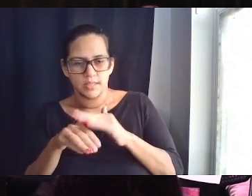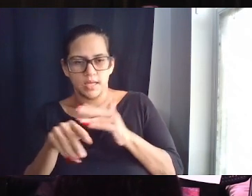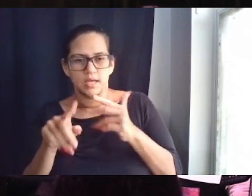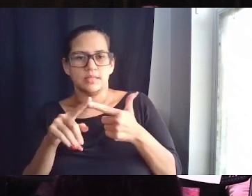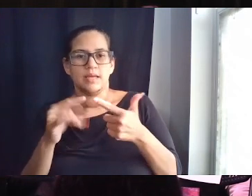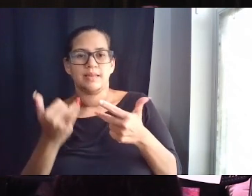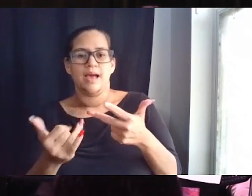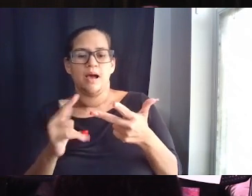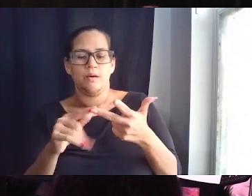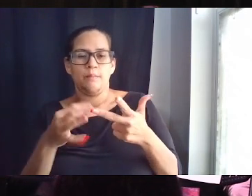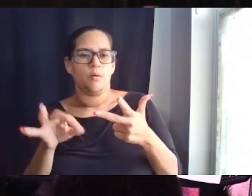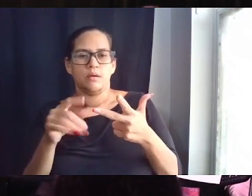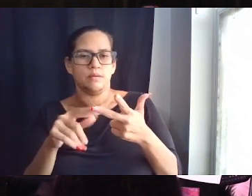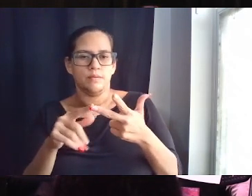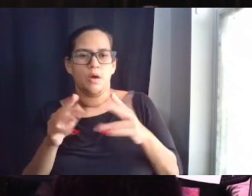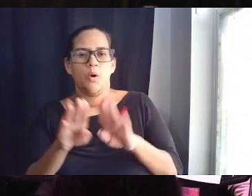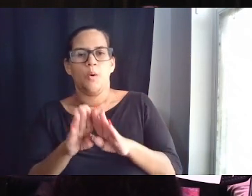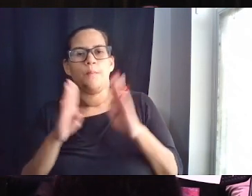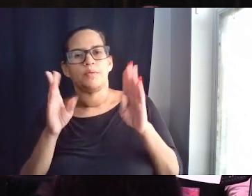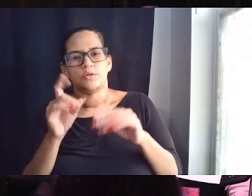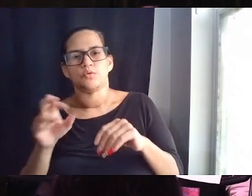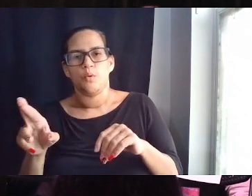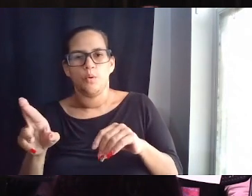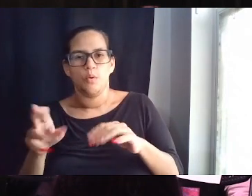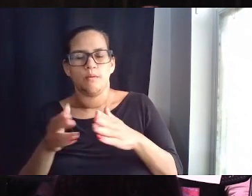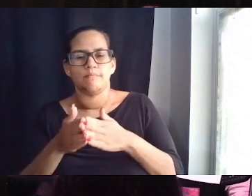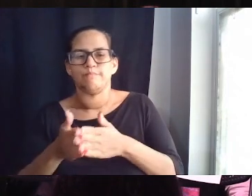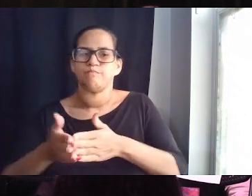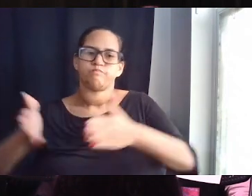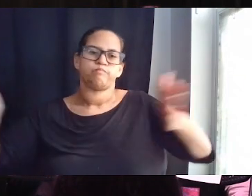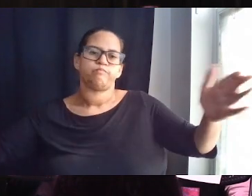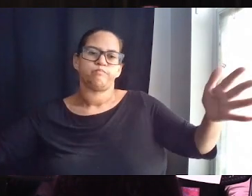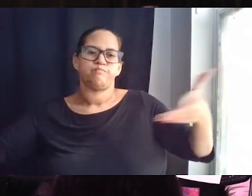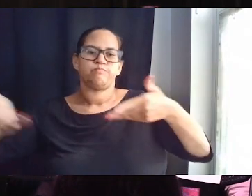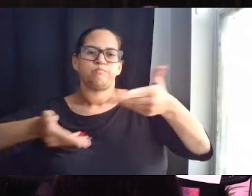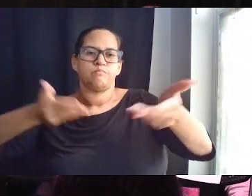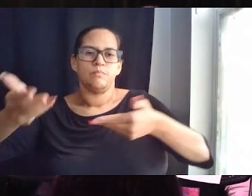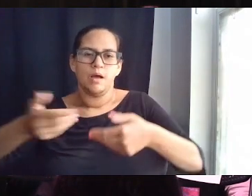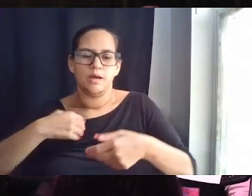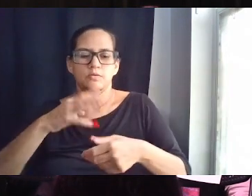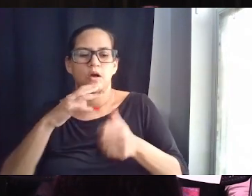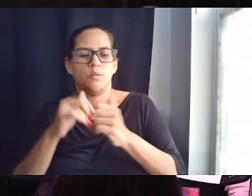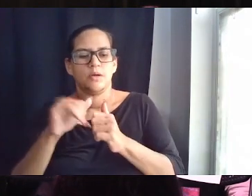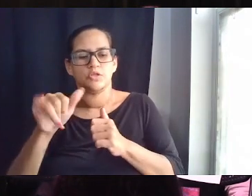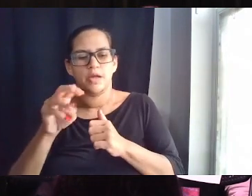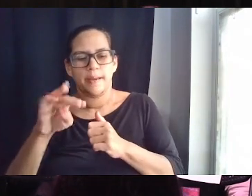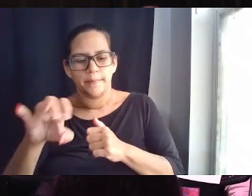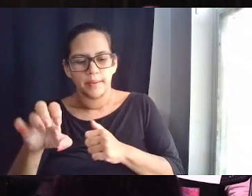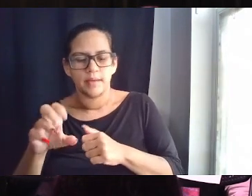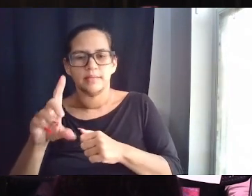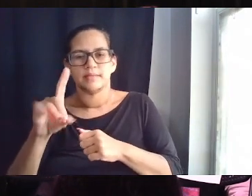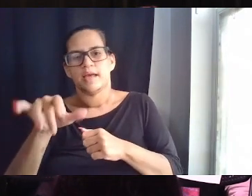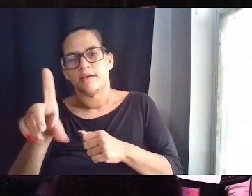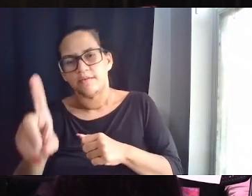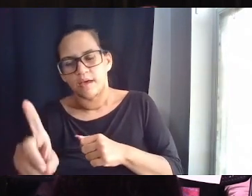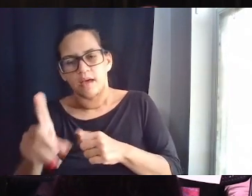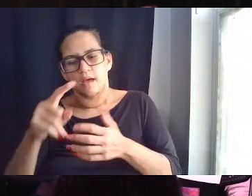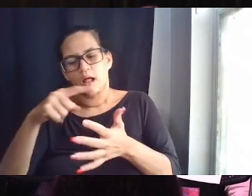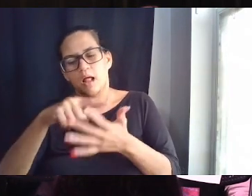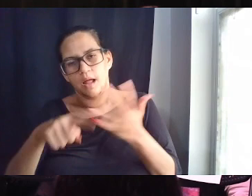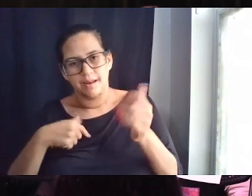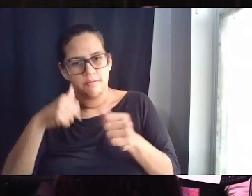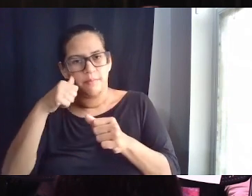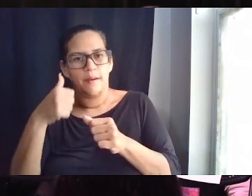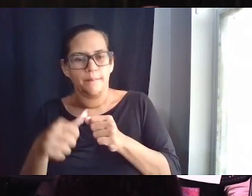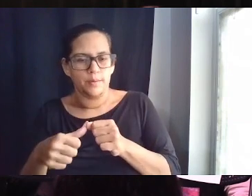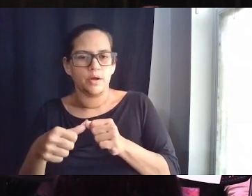open that door as widely as possible. So I talked to Jamie and David and all of them. And I remember it didn't go the